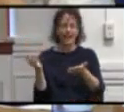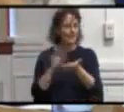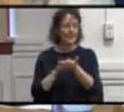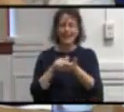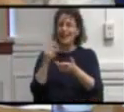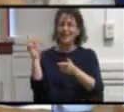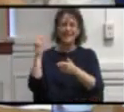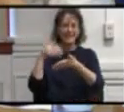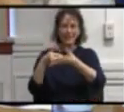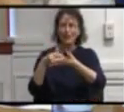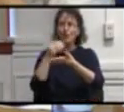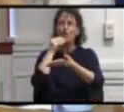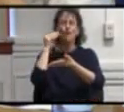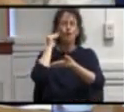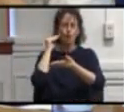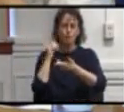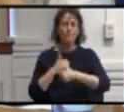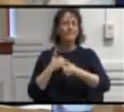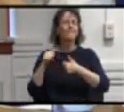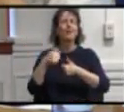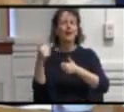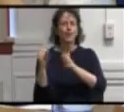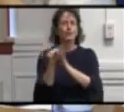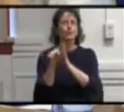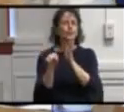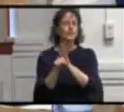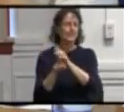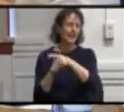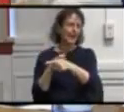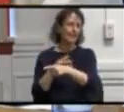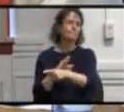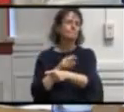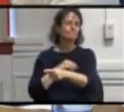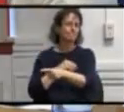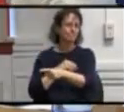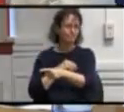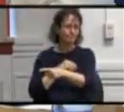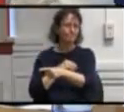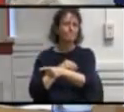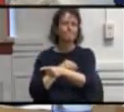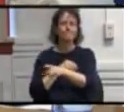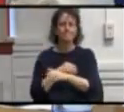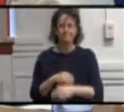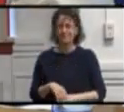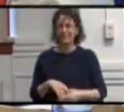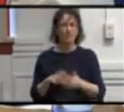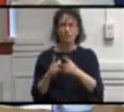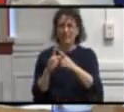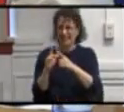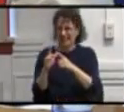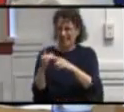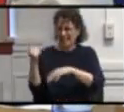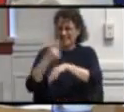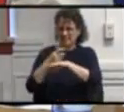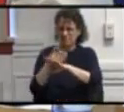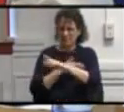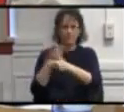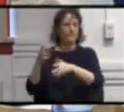another candidate from out of state. He had accepted another job in his home state. I think it was just the day before.